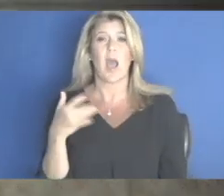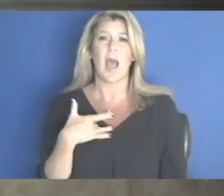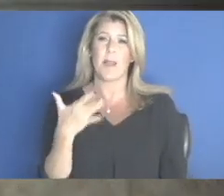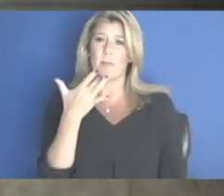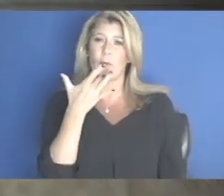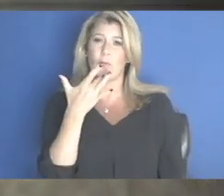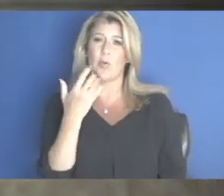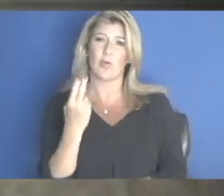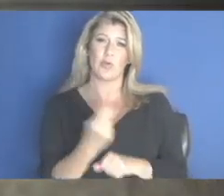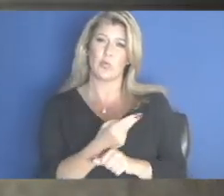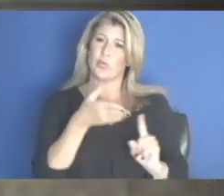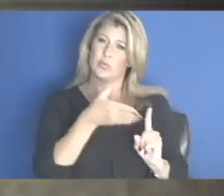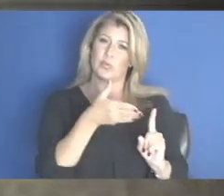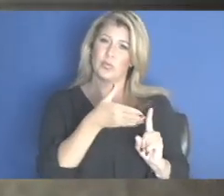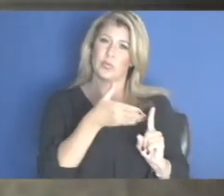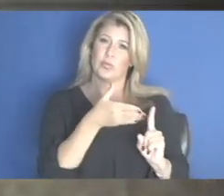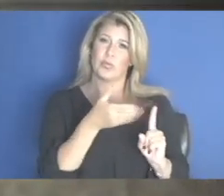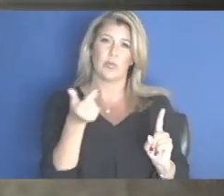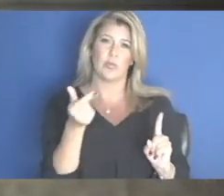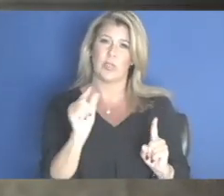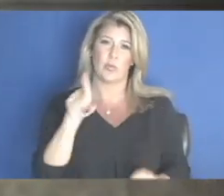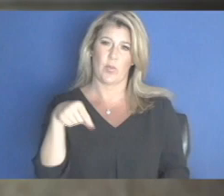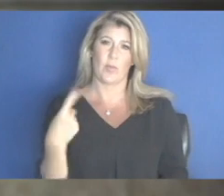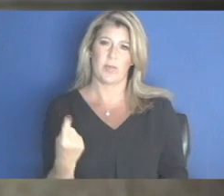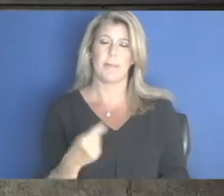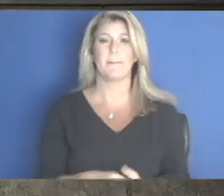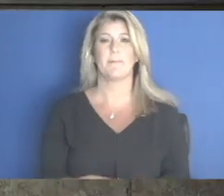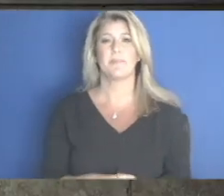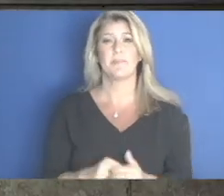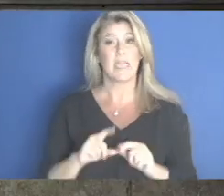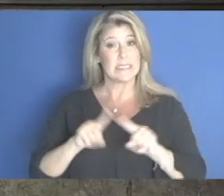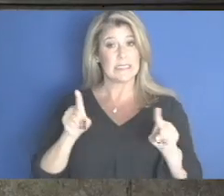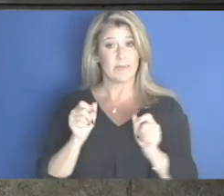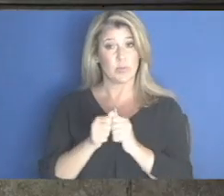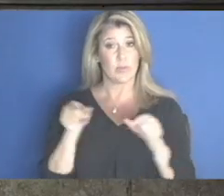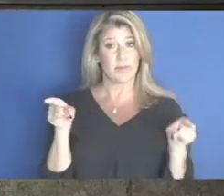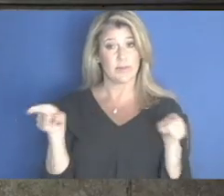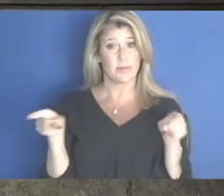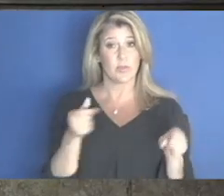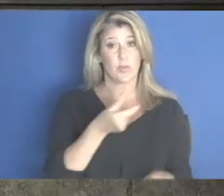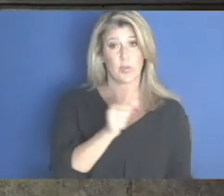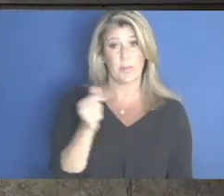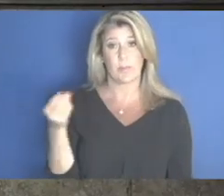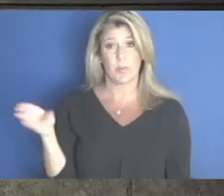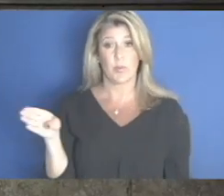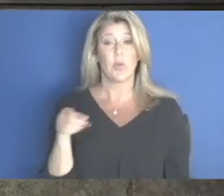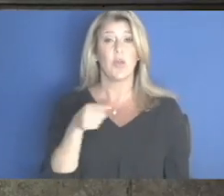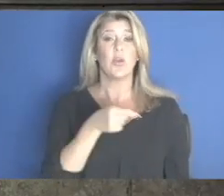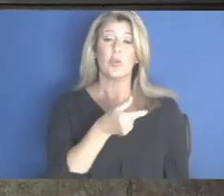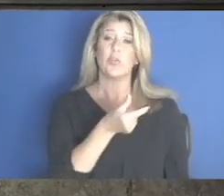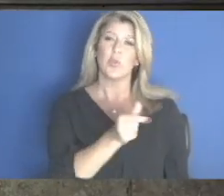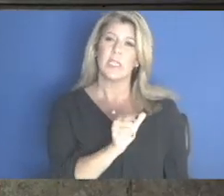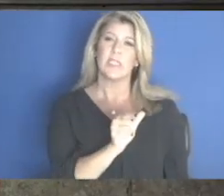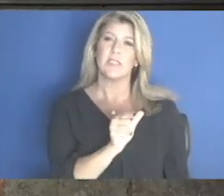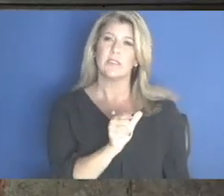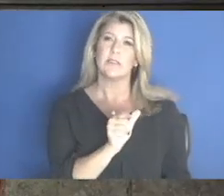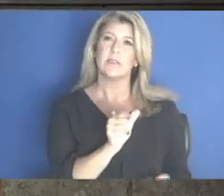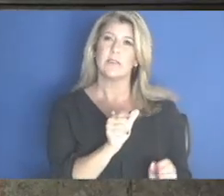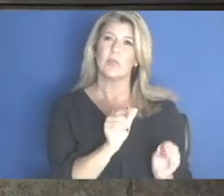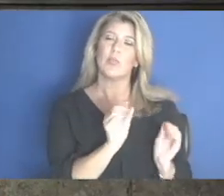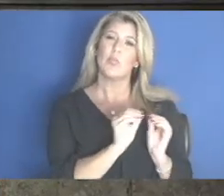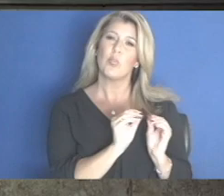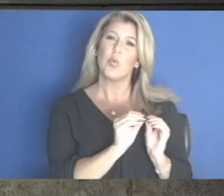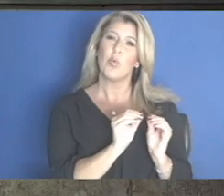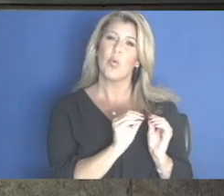but personally I only always use green. The difference between green and blue sprayer is that